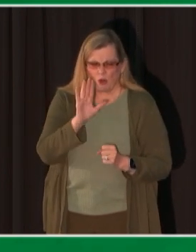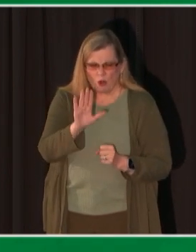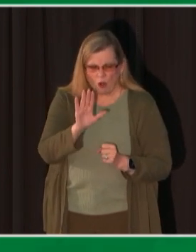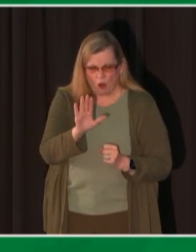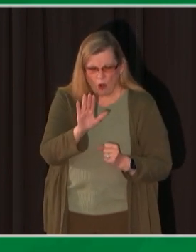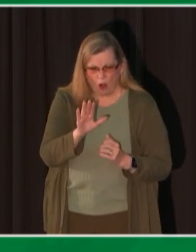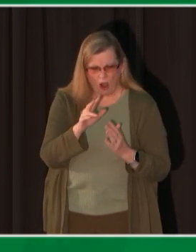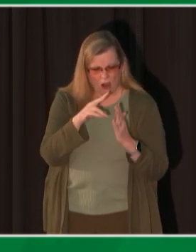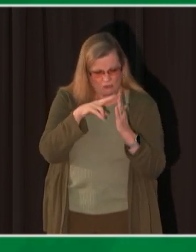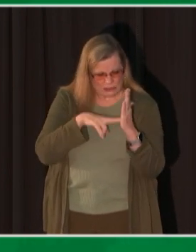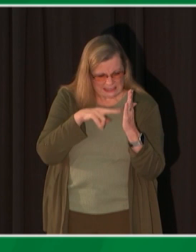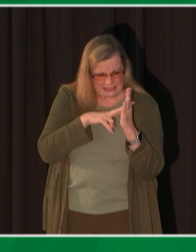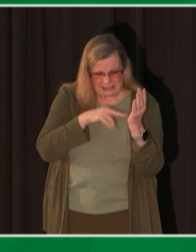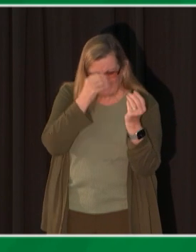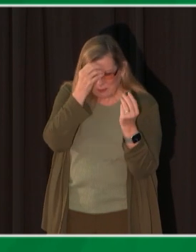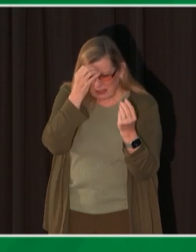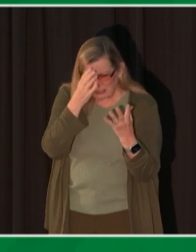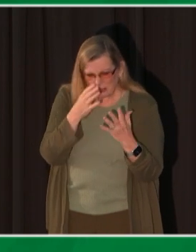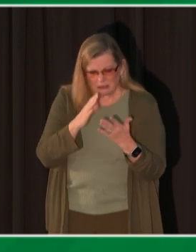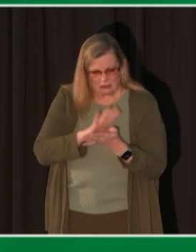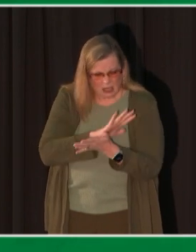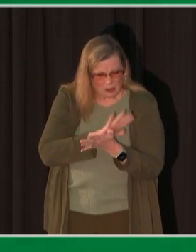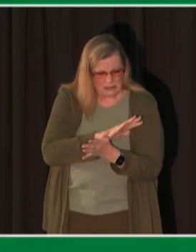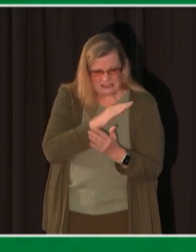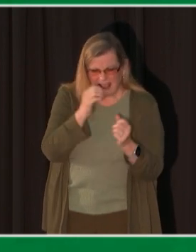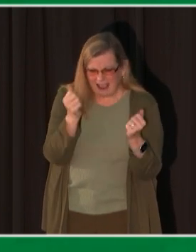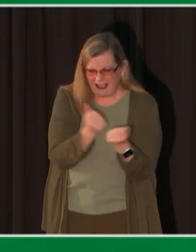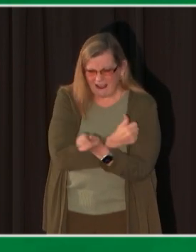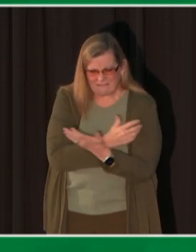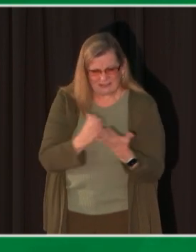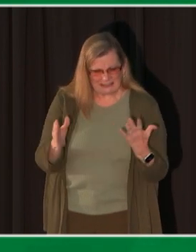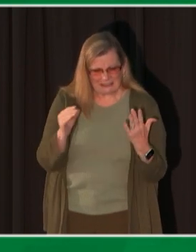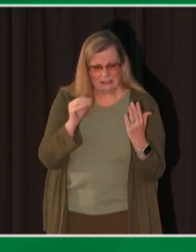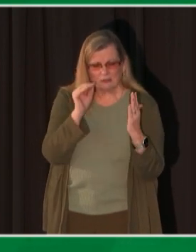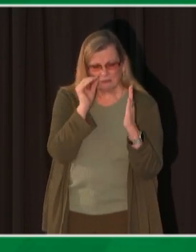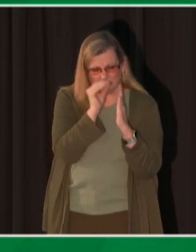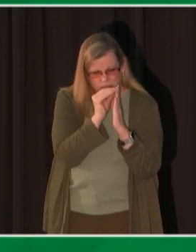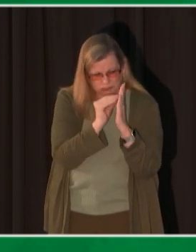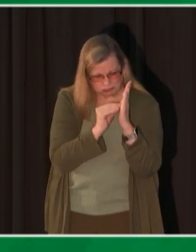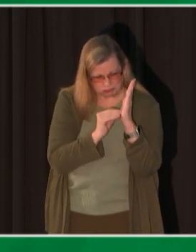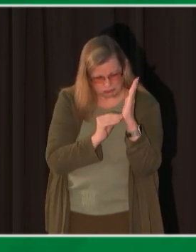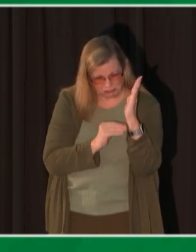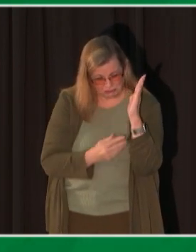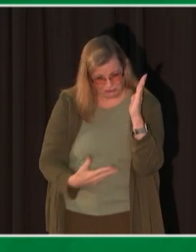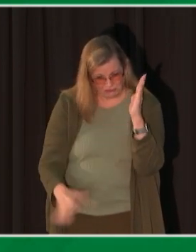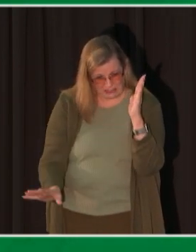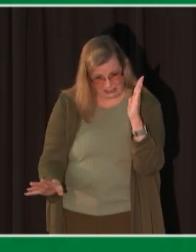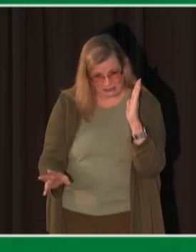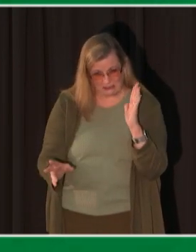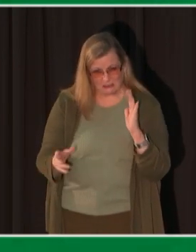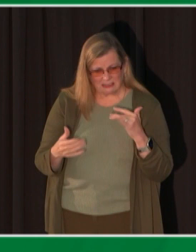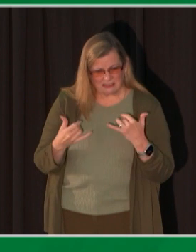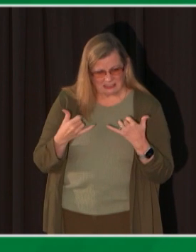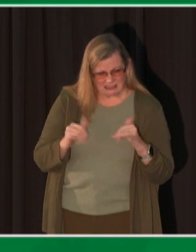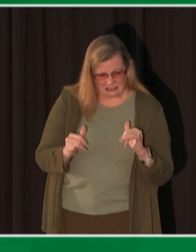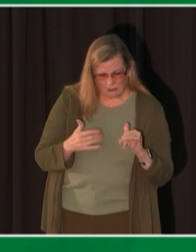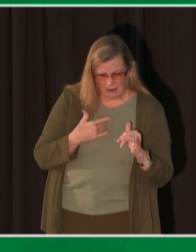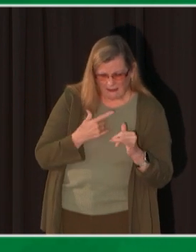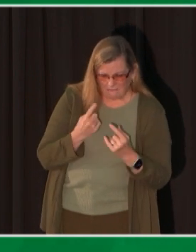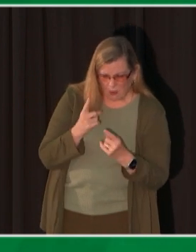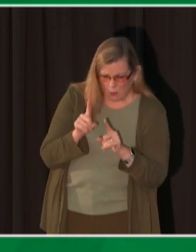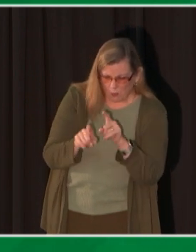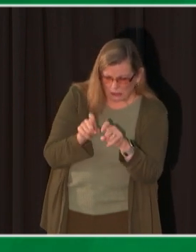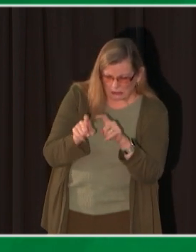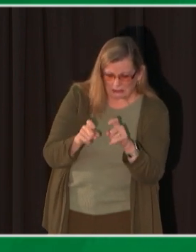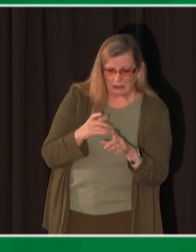forms. If you've already applied and you still have some questions in your mind and you're trying to call, please read